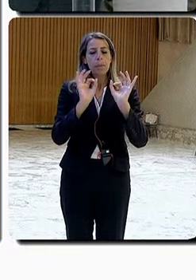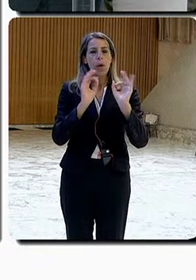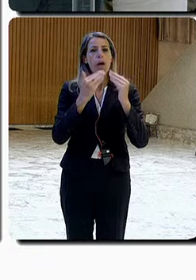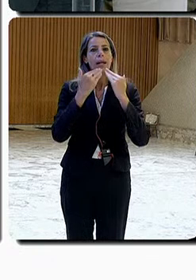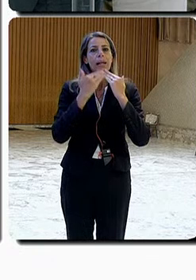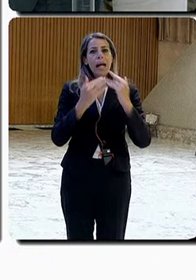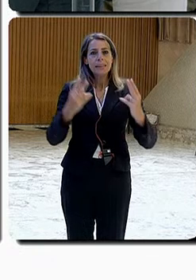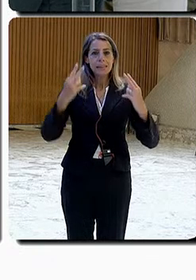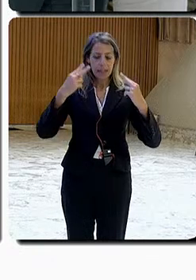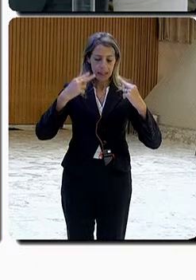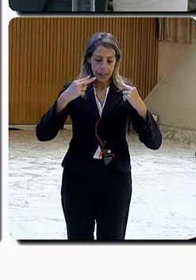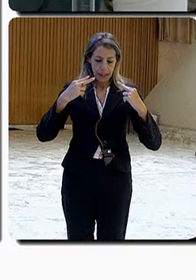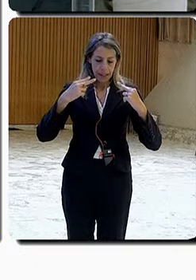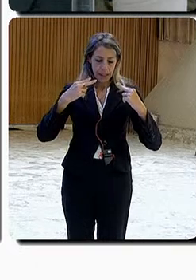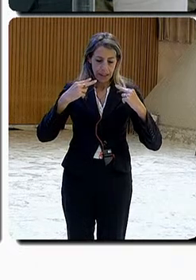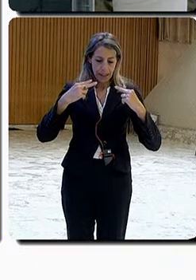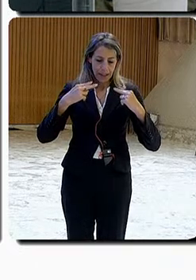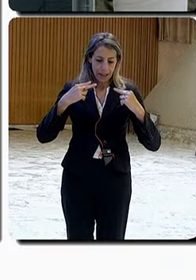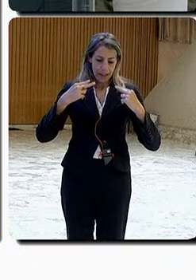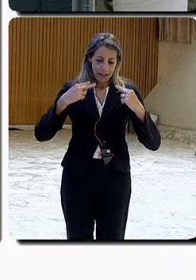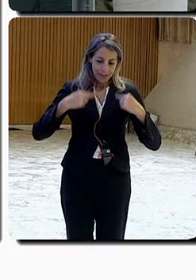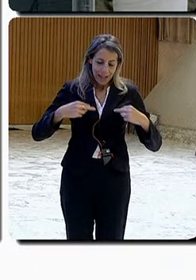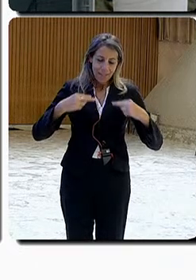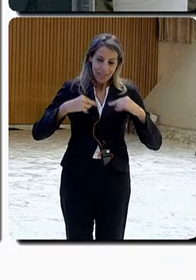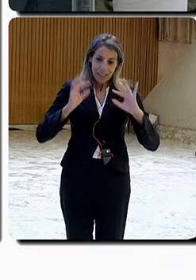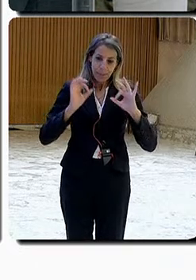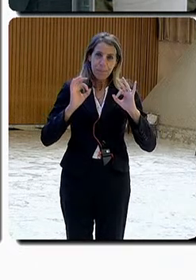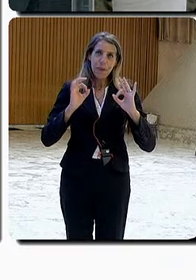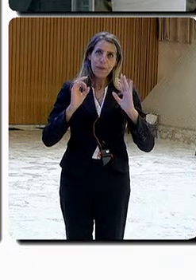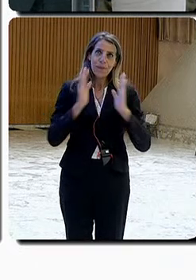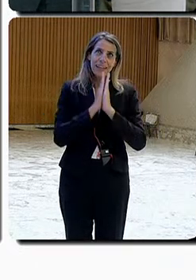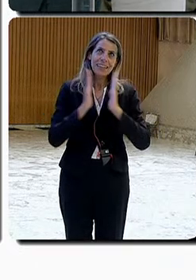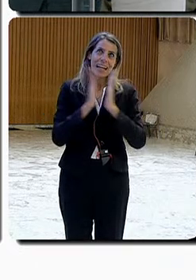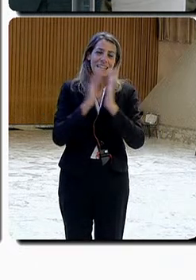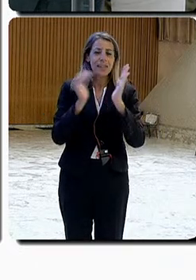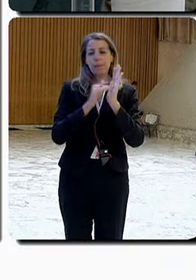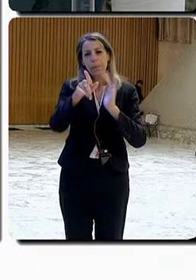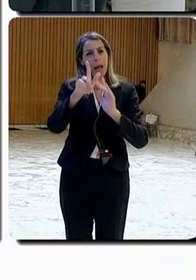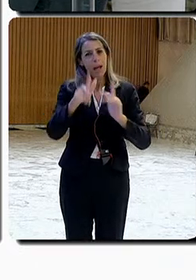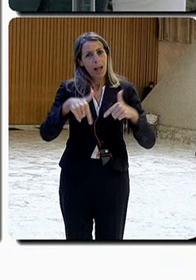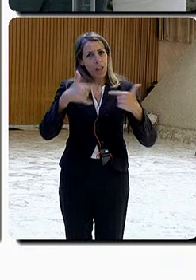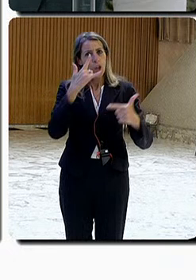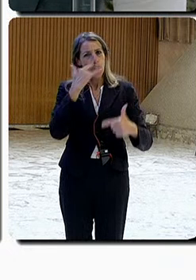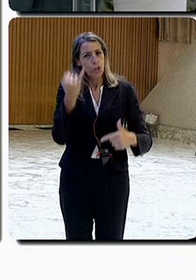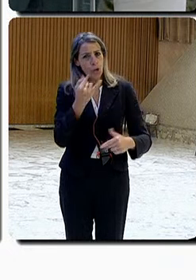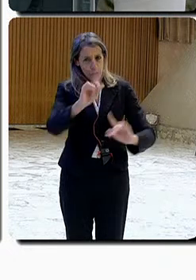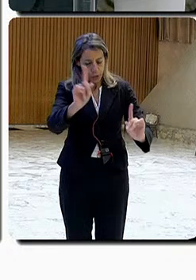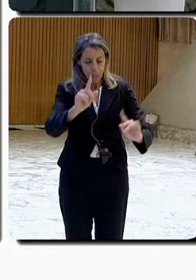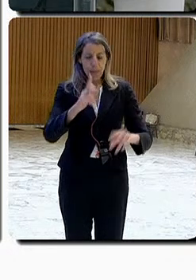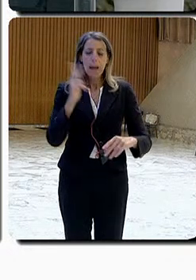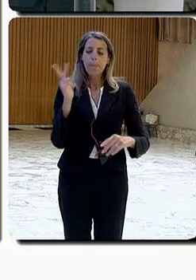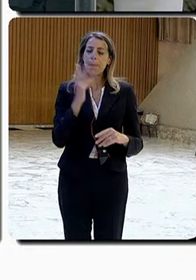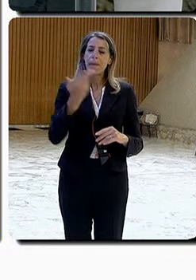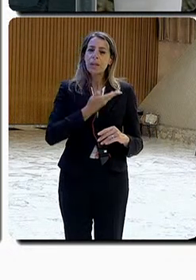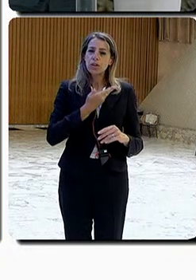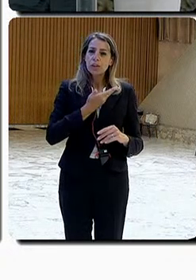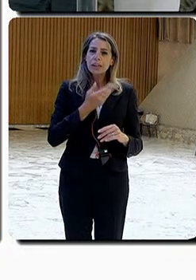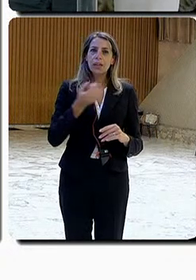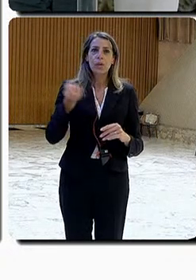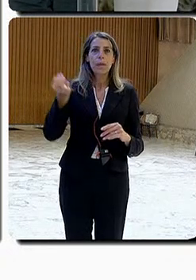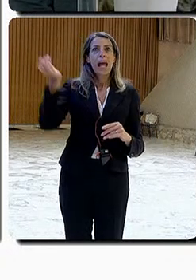boring as it sounds. Right? As Pope Francis uses the term synodality, it's a prophetic call for a church that